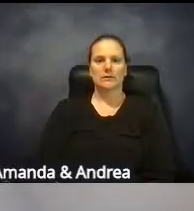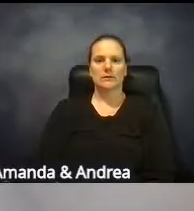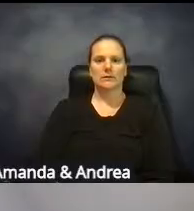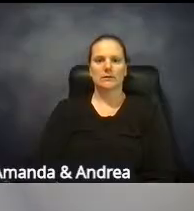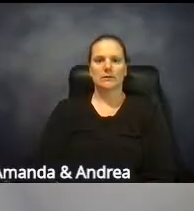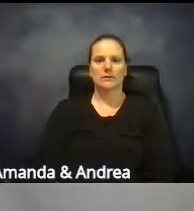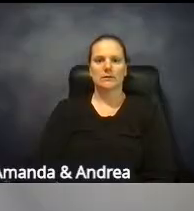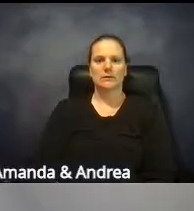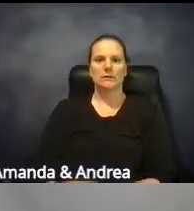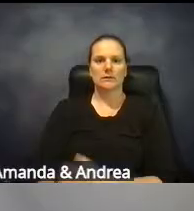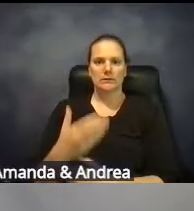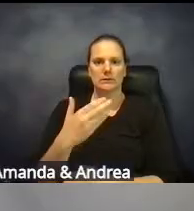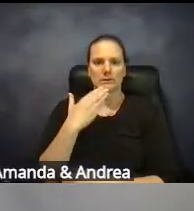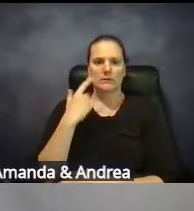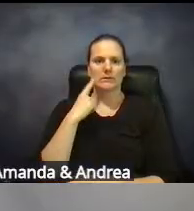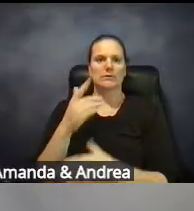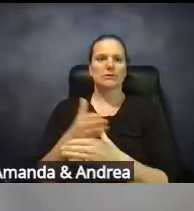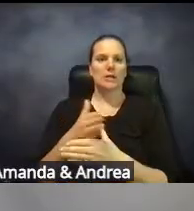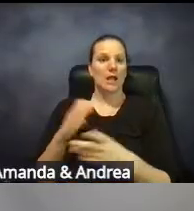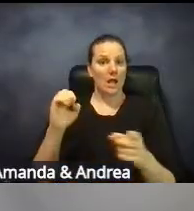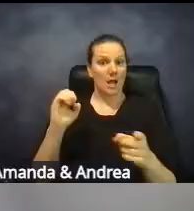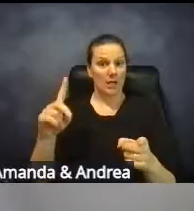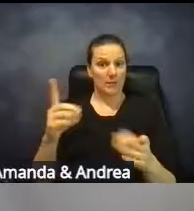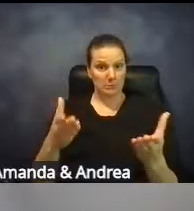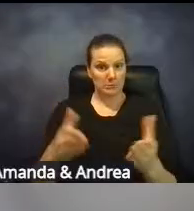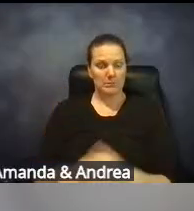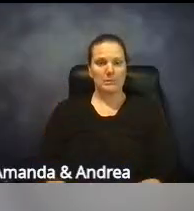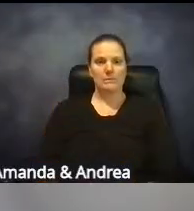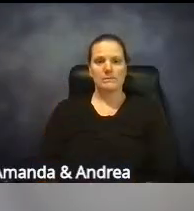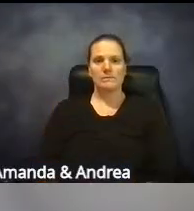Thank you for sharing. Ed?